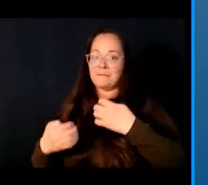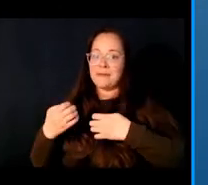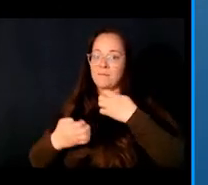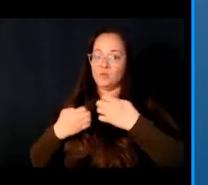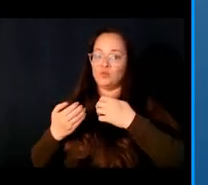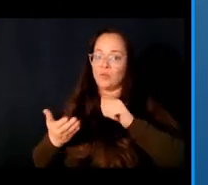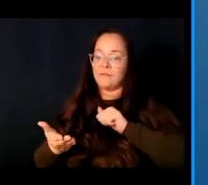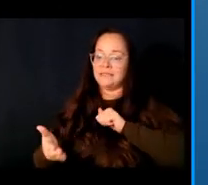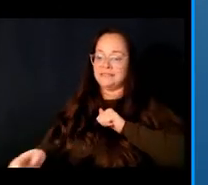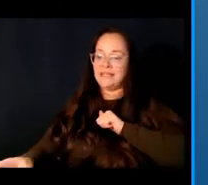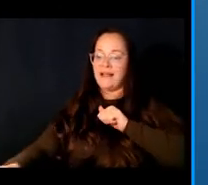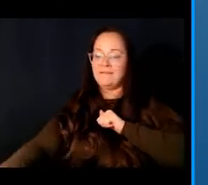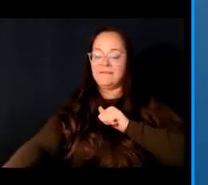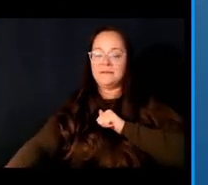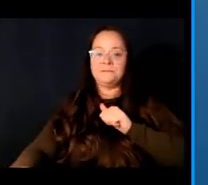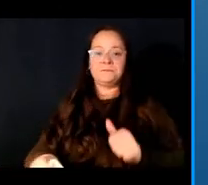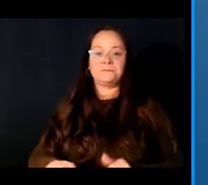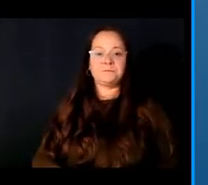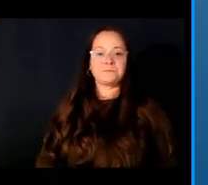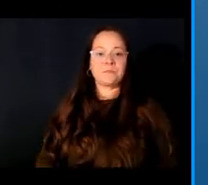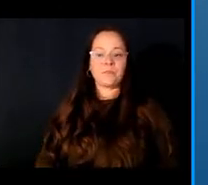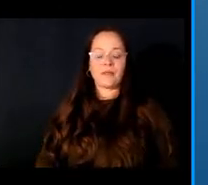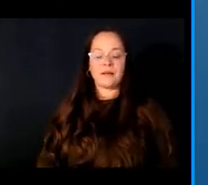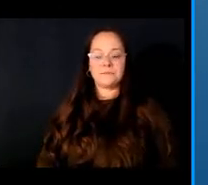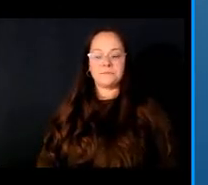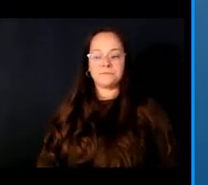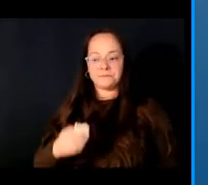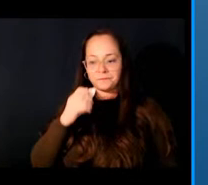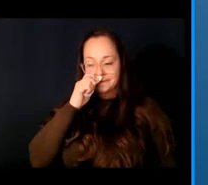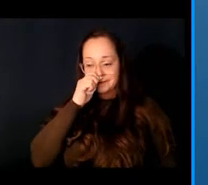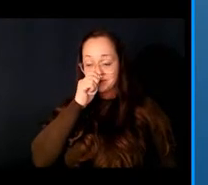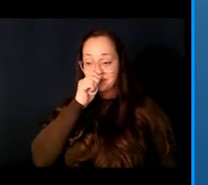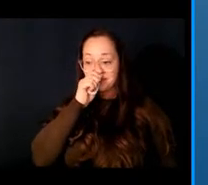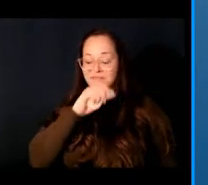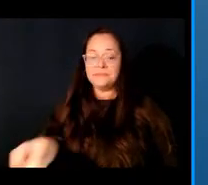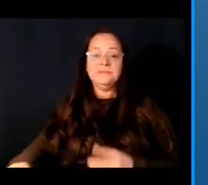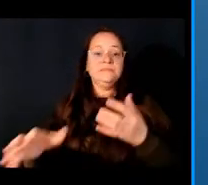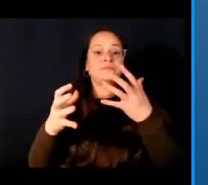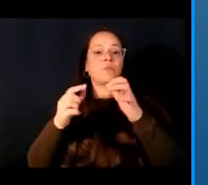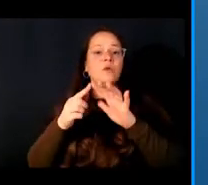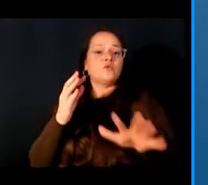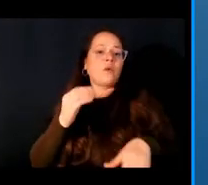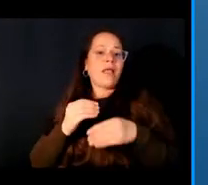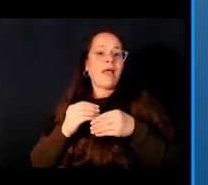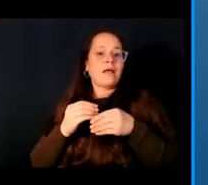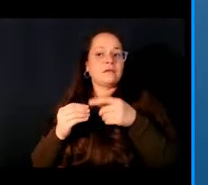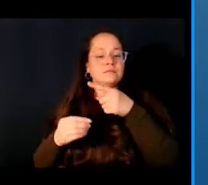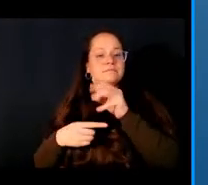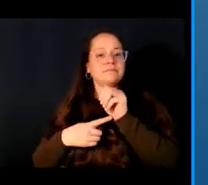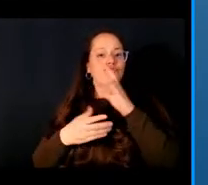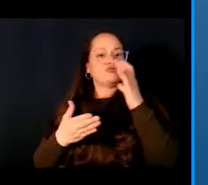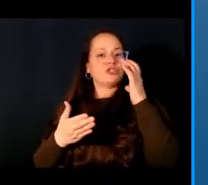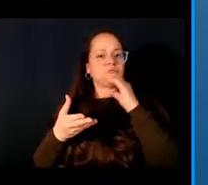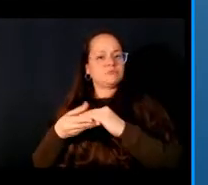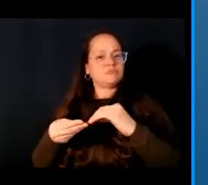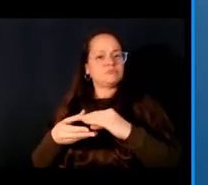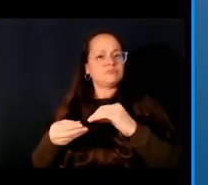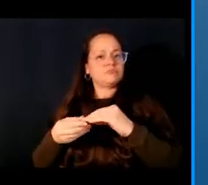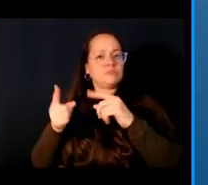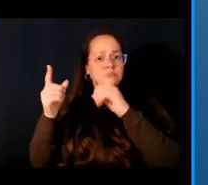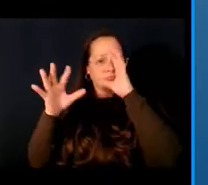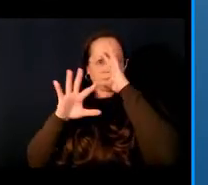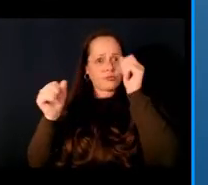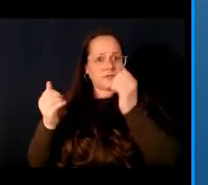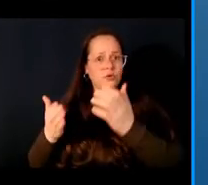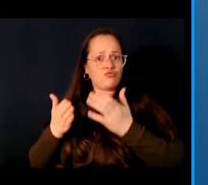here but I would just like to add Mr chairman I thought I heard you say that the president recommended that South Carolina be